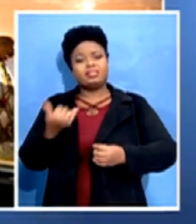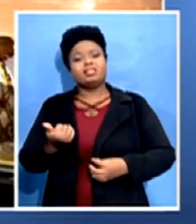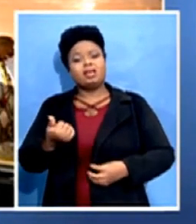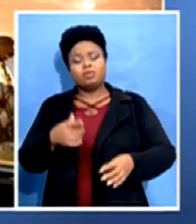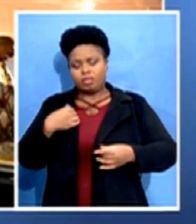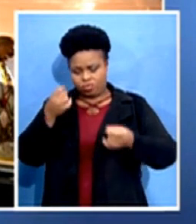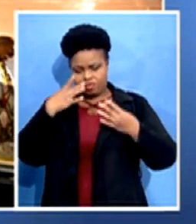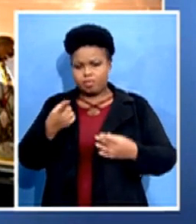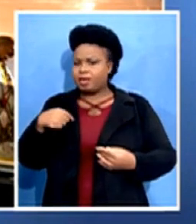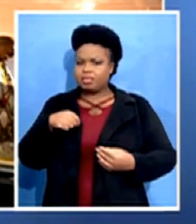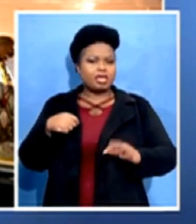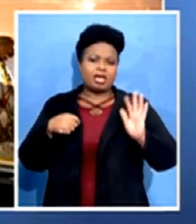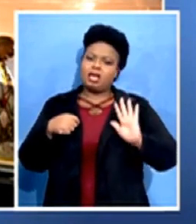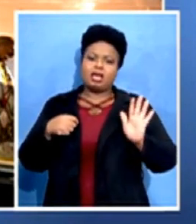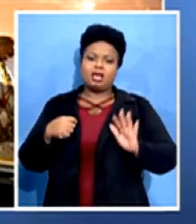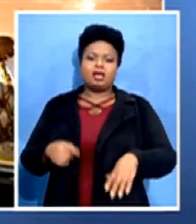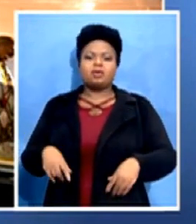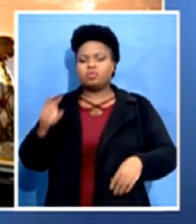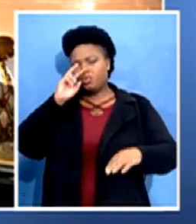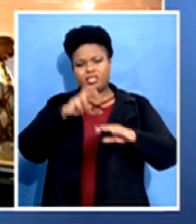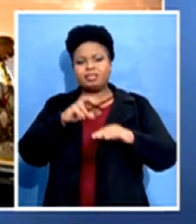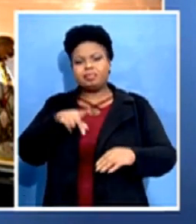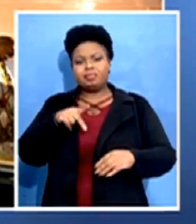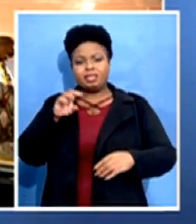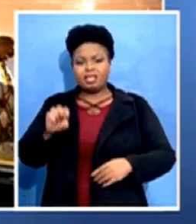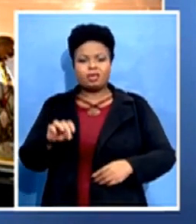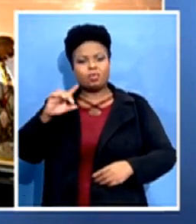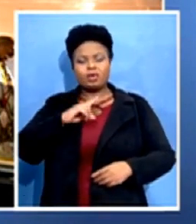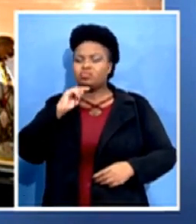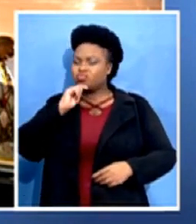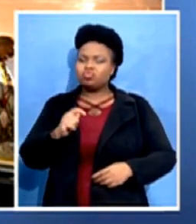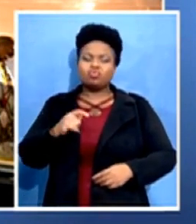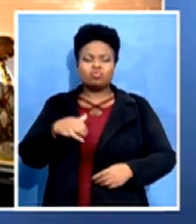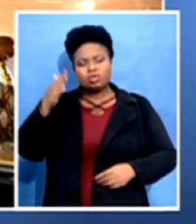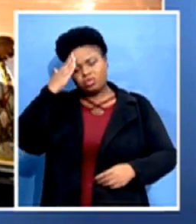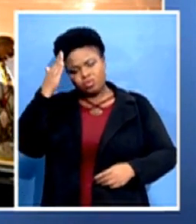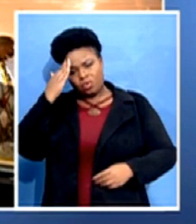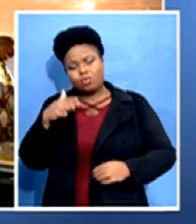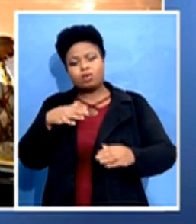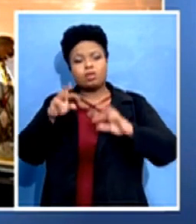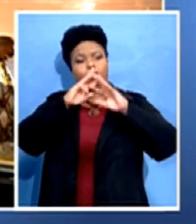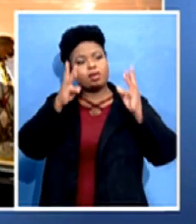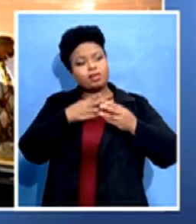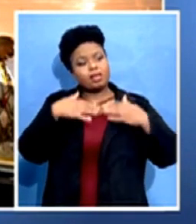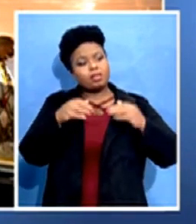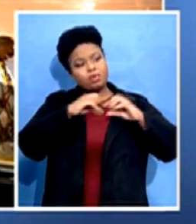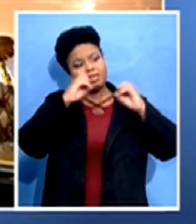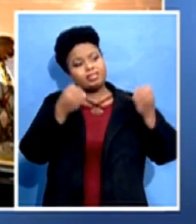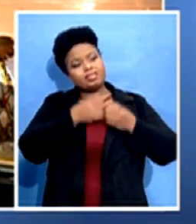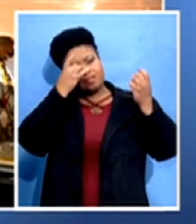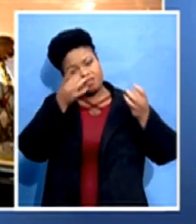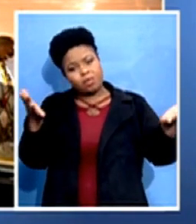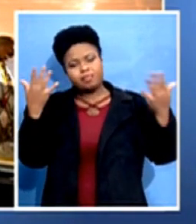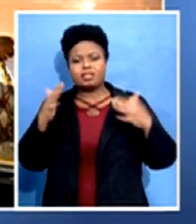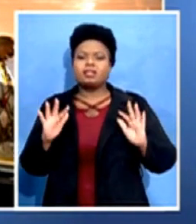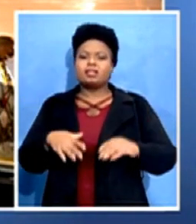need PPE, regardless of the fact that World Health Organization has put it out there clear to say this vaccine